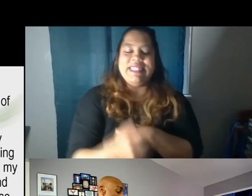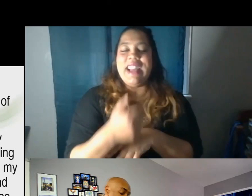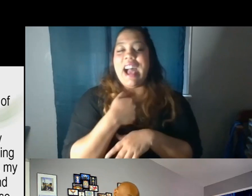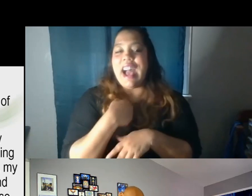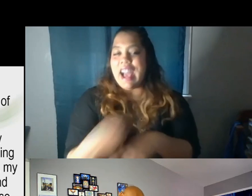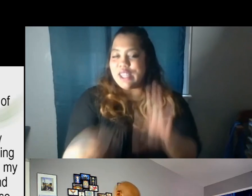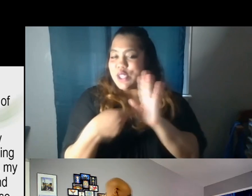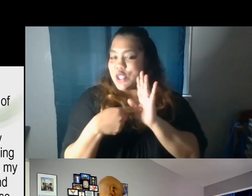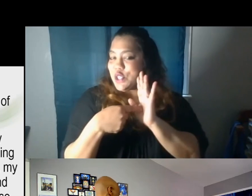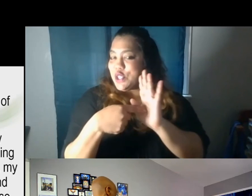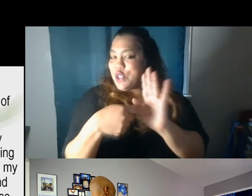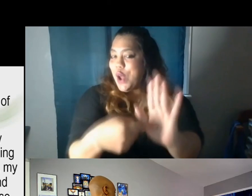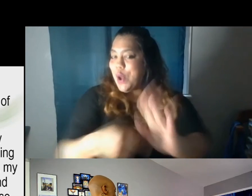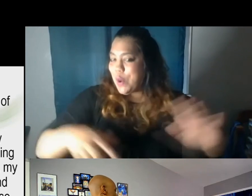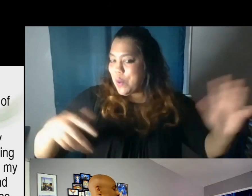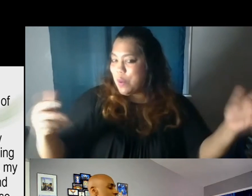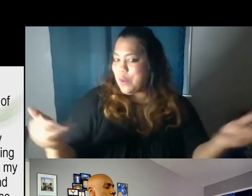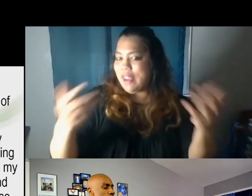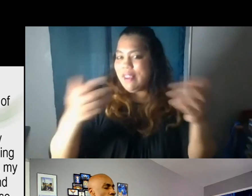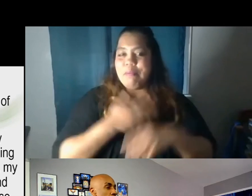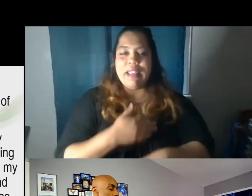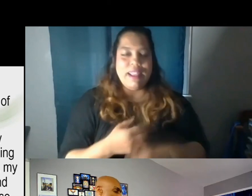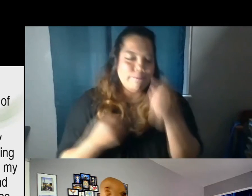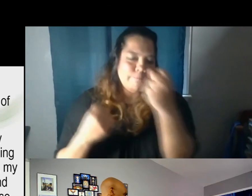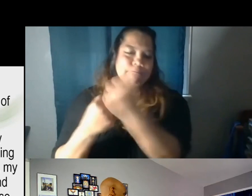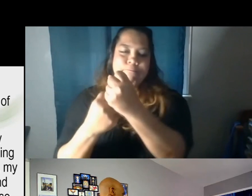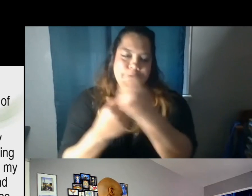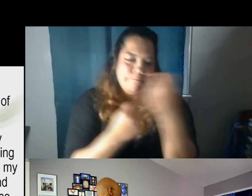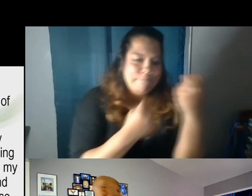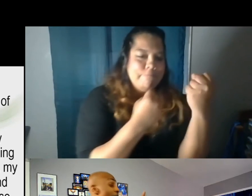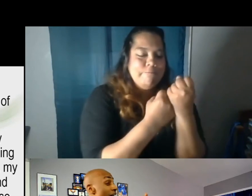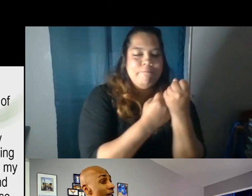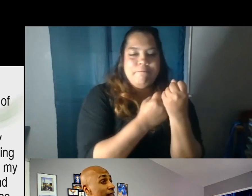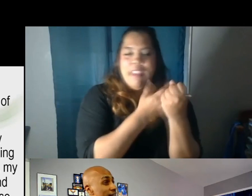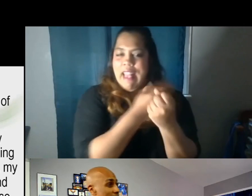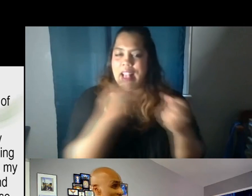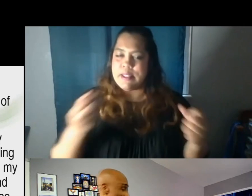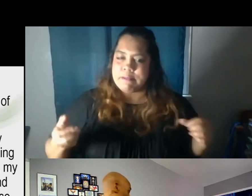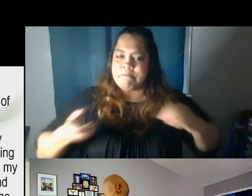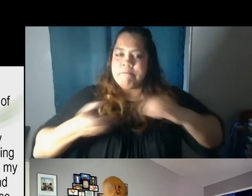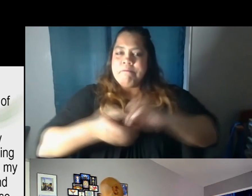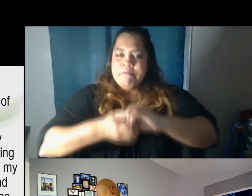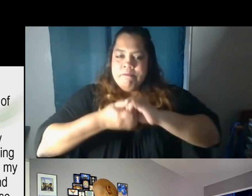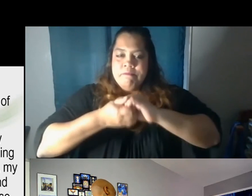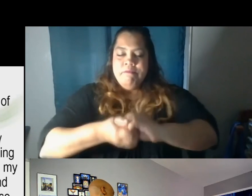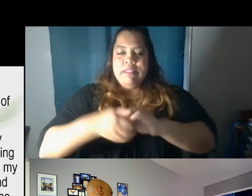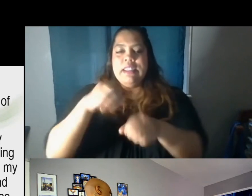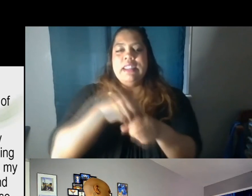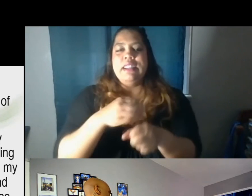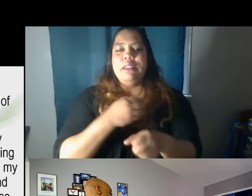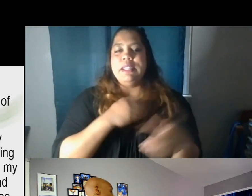treasure, my talent, I demonstrate my support and engagement in